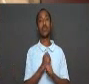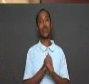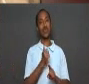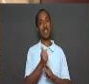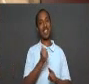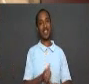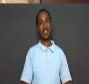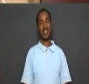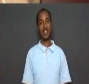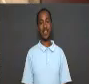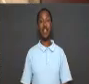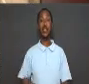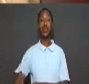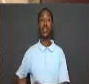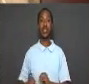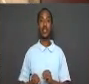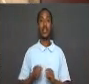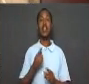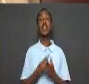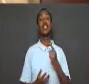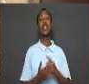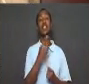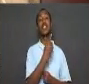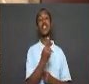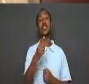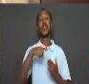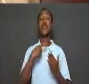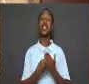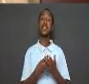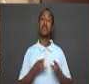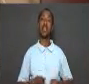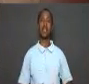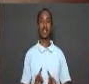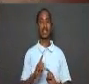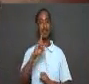Students, let us discuss each of these methods.